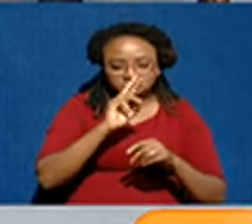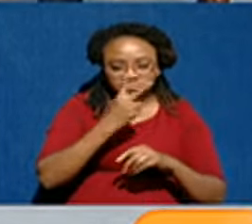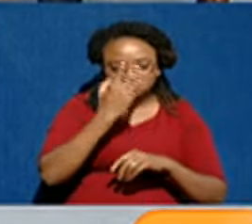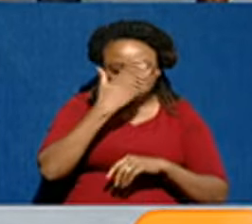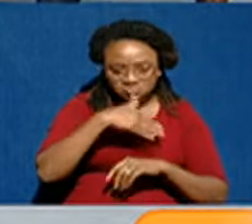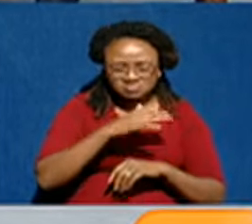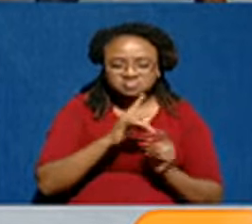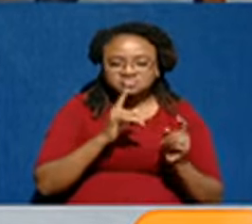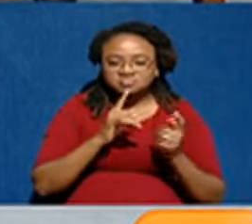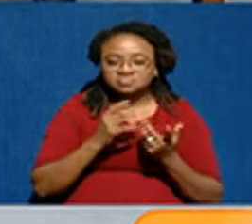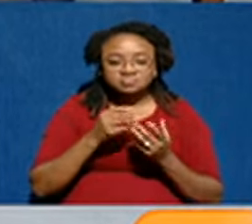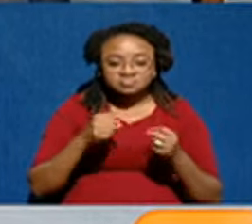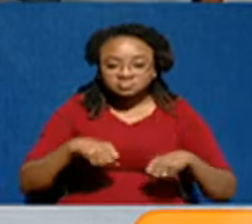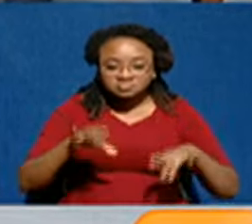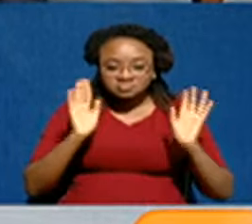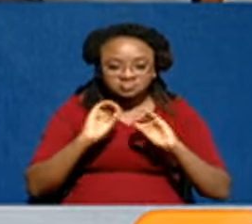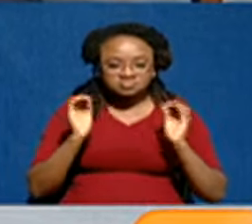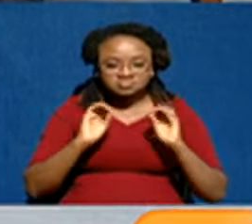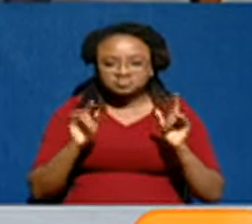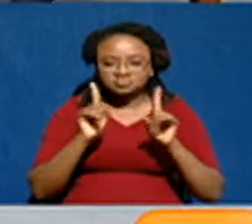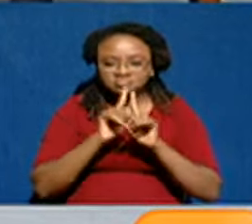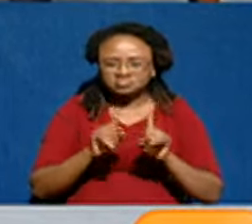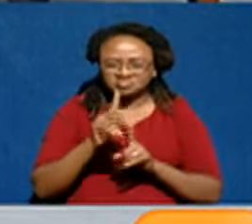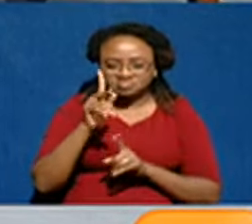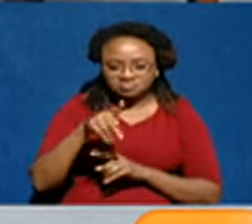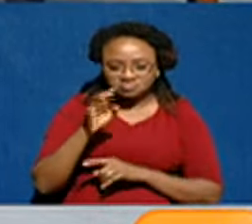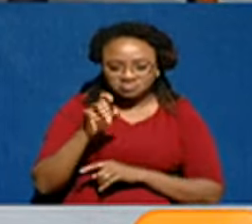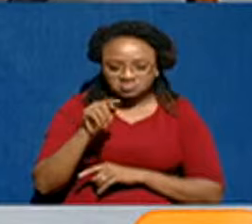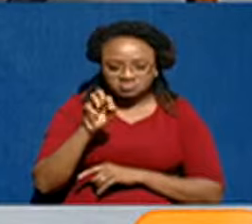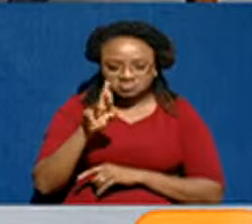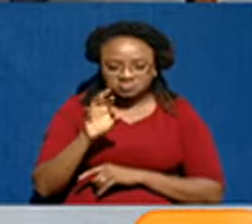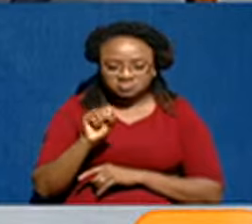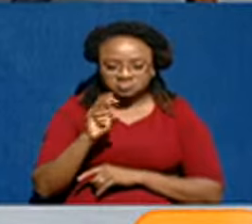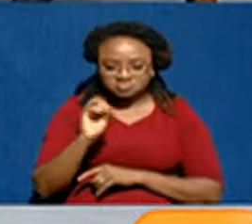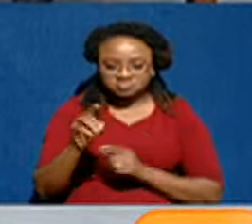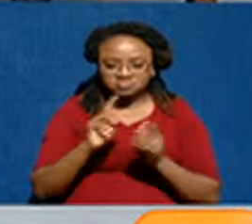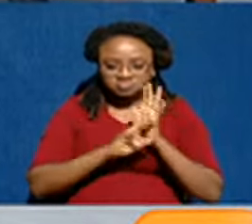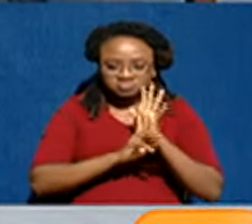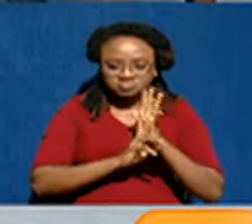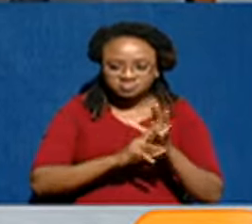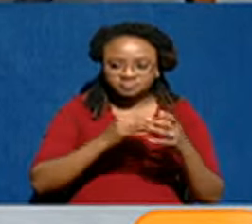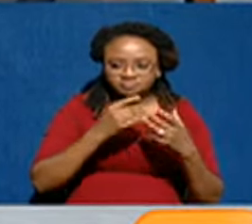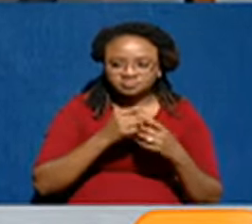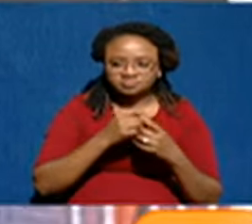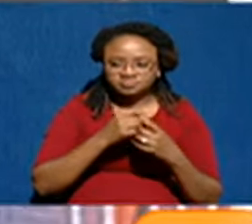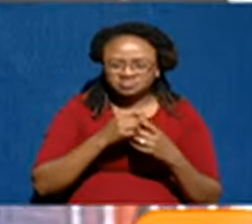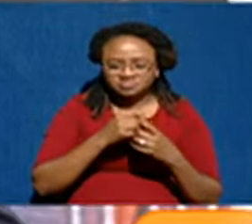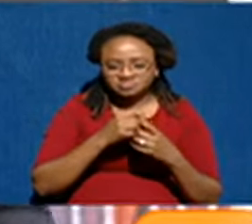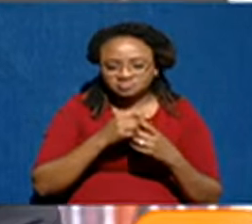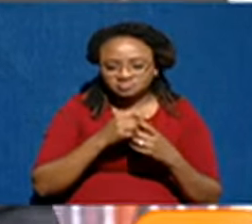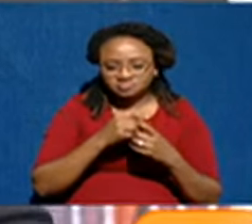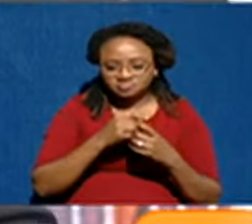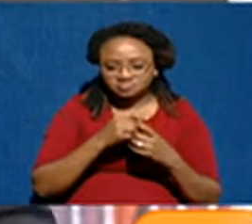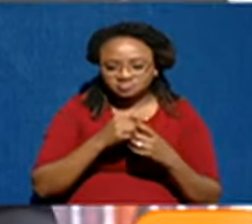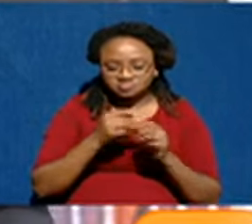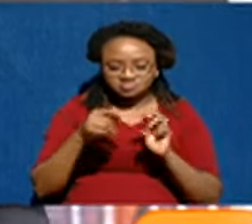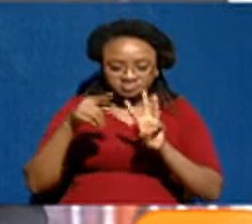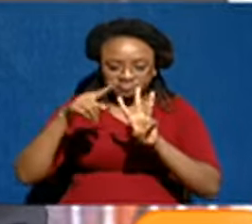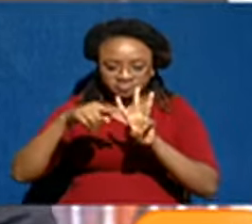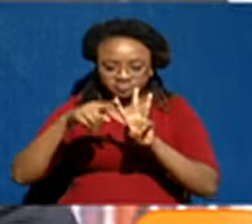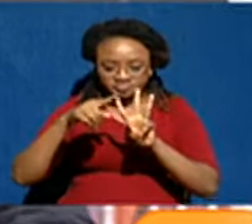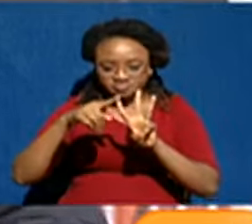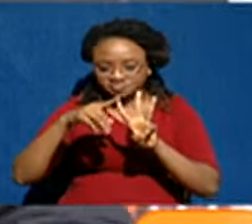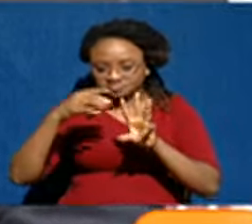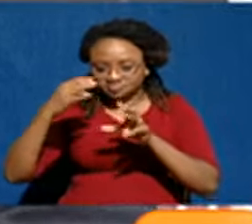letting up. Peterson Washira is the one who represents KUCO. Dr. Davji Atellah represents KMPDU. And Pius